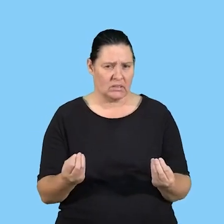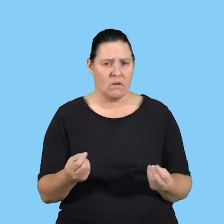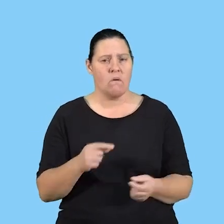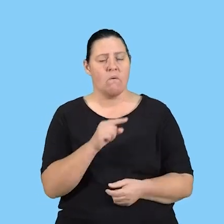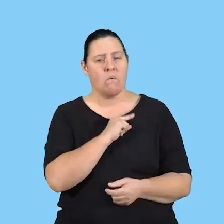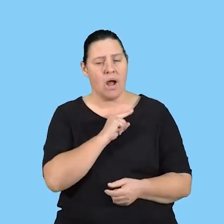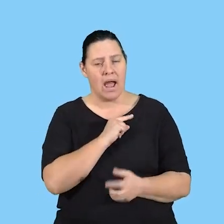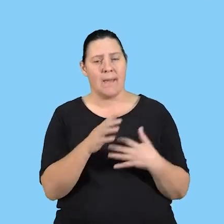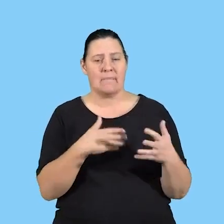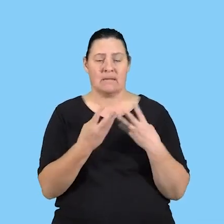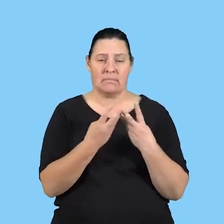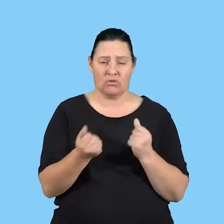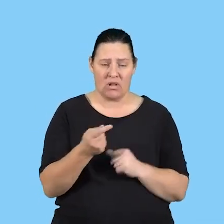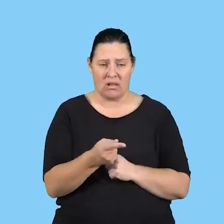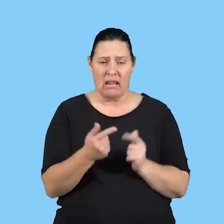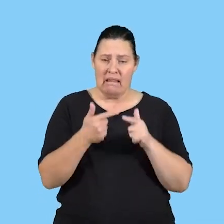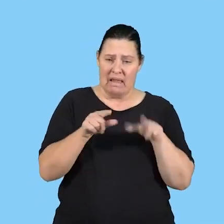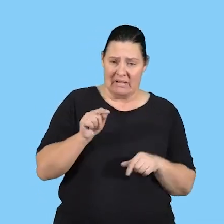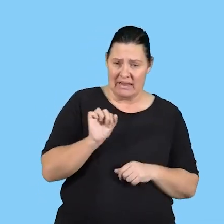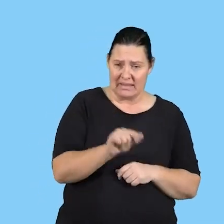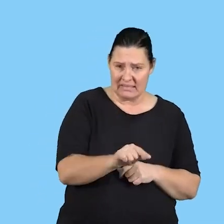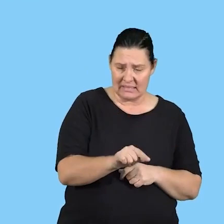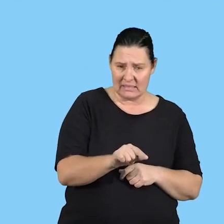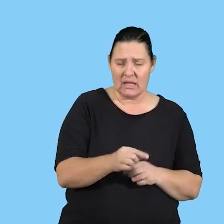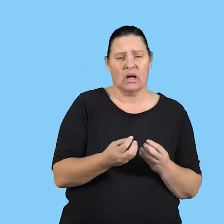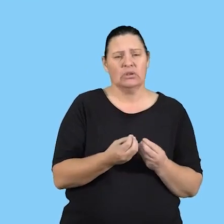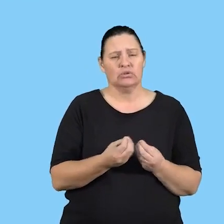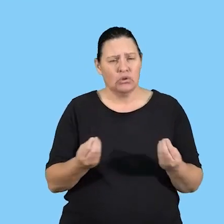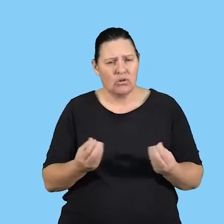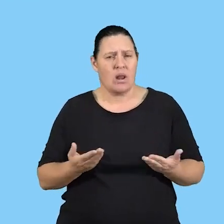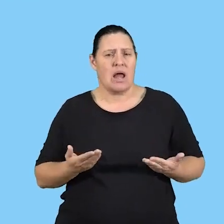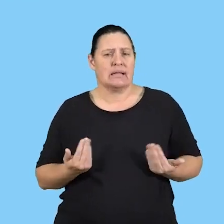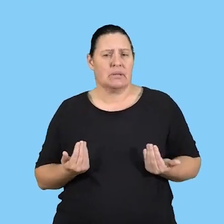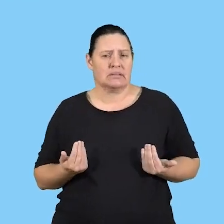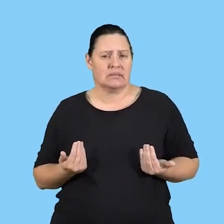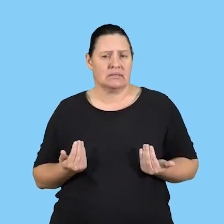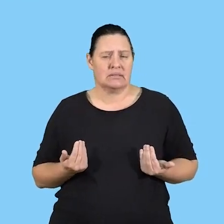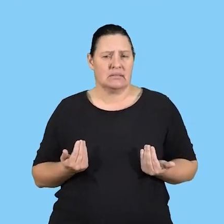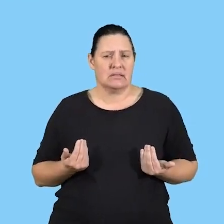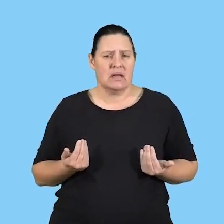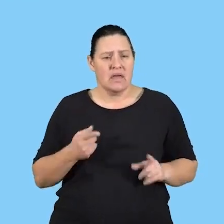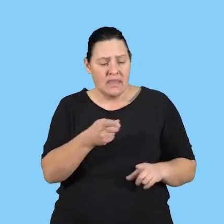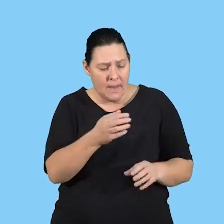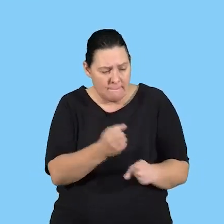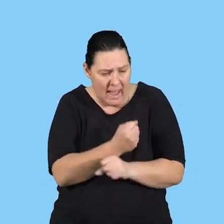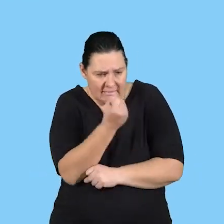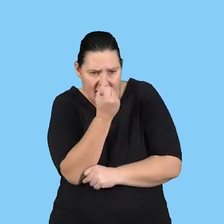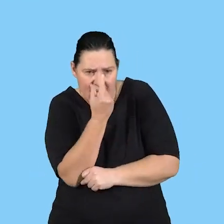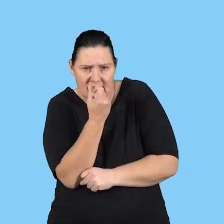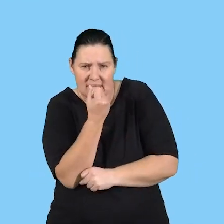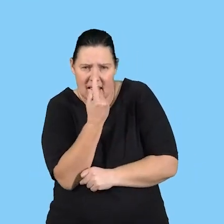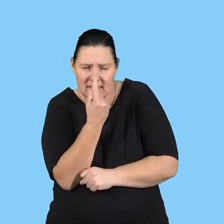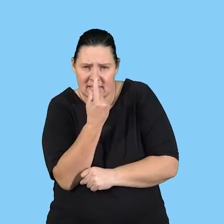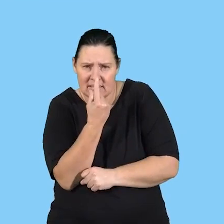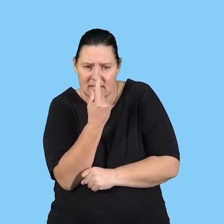children. Because in math and materials, at this level, children are expected to